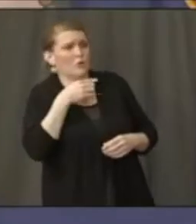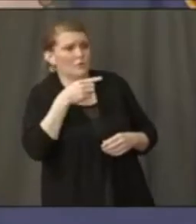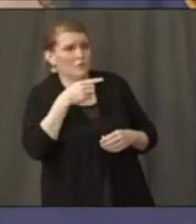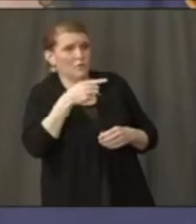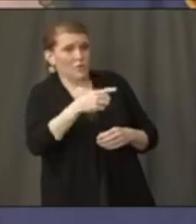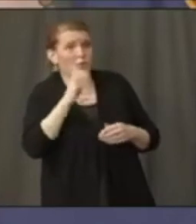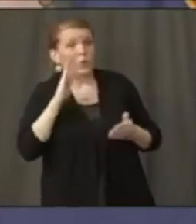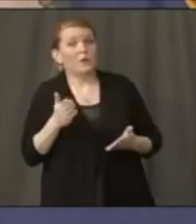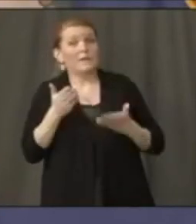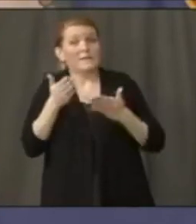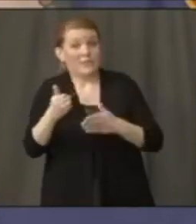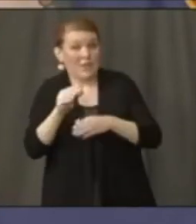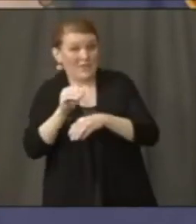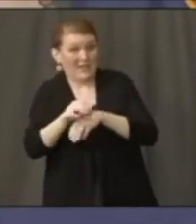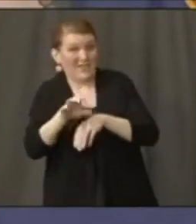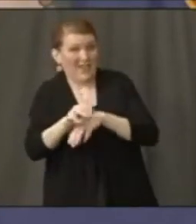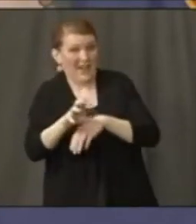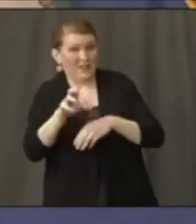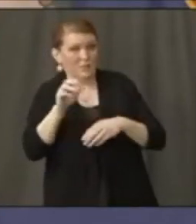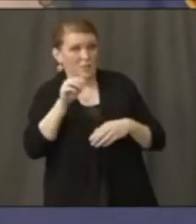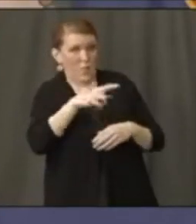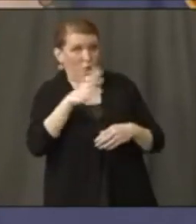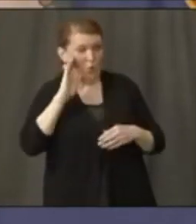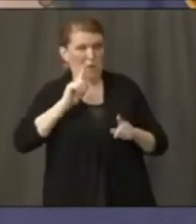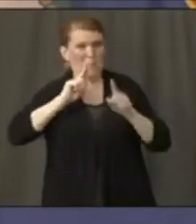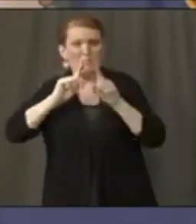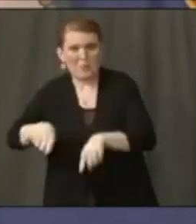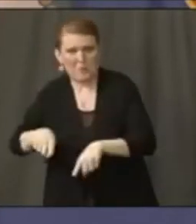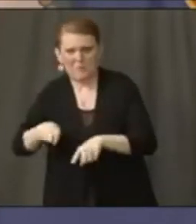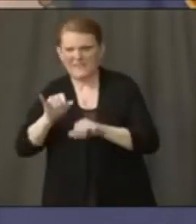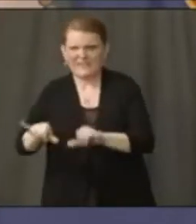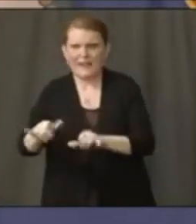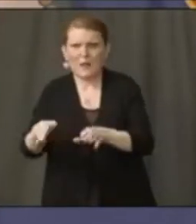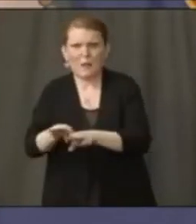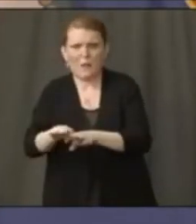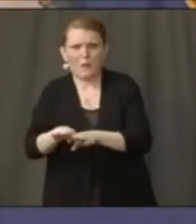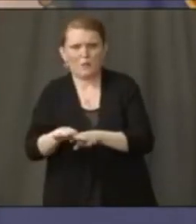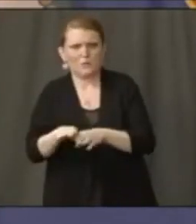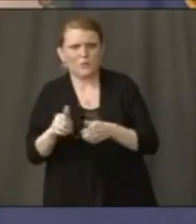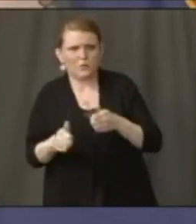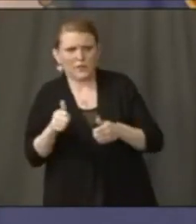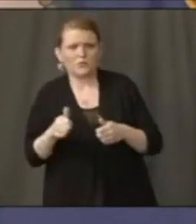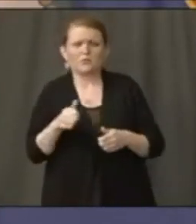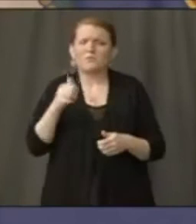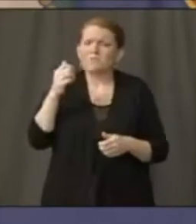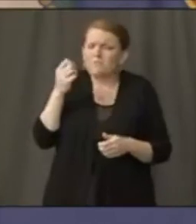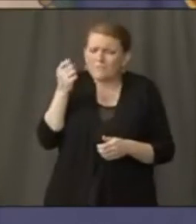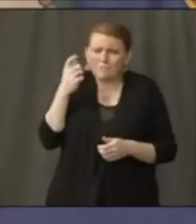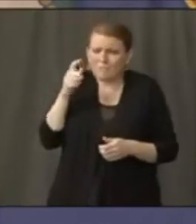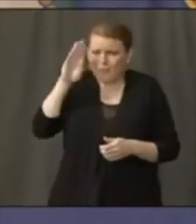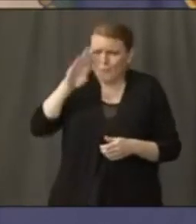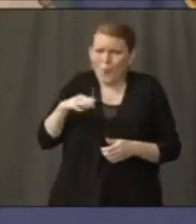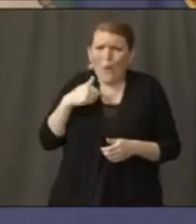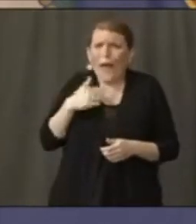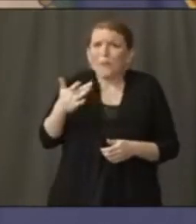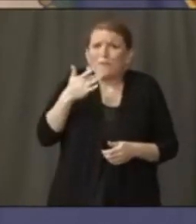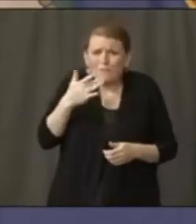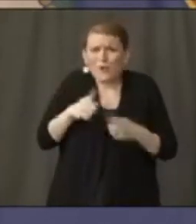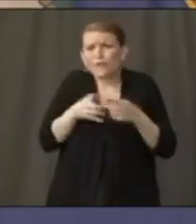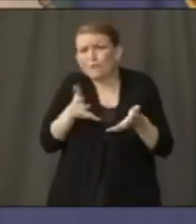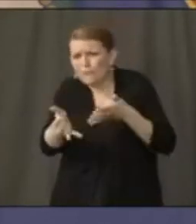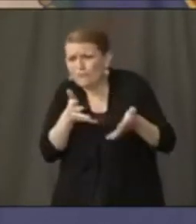can in a collaborative way, but I do feel pretty strongly that it's too early to open up big casinos, gathering places, folks coming in